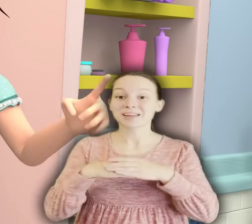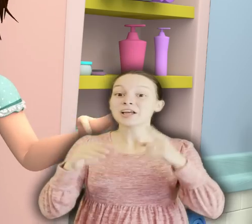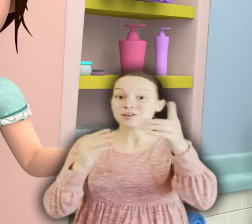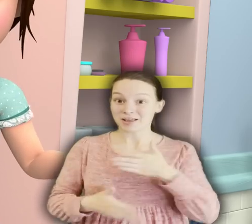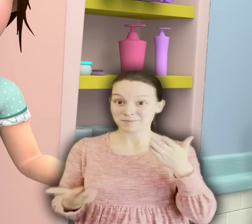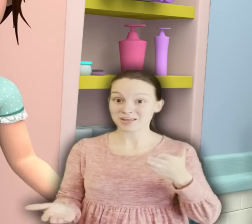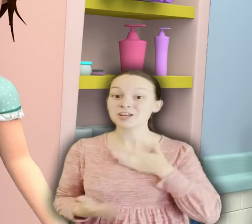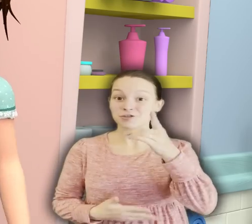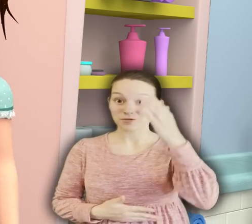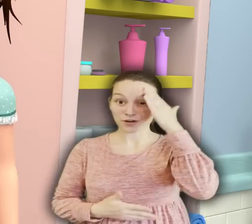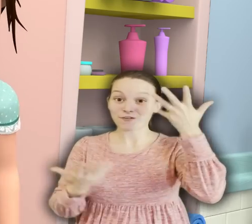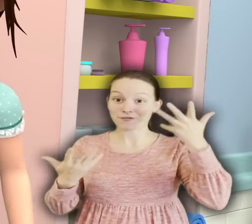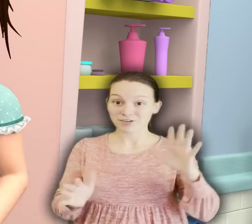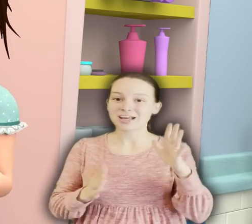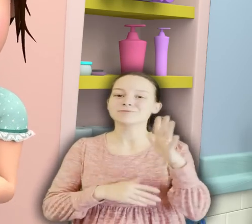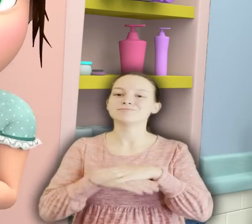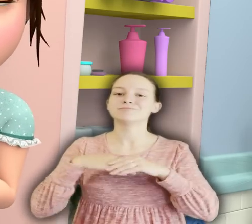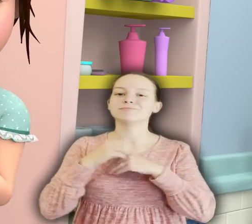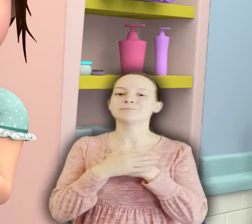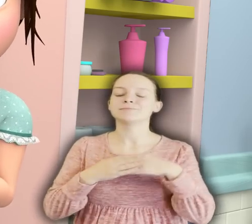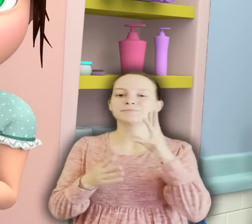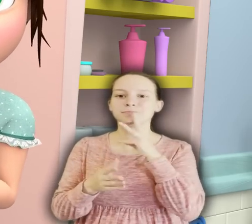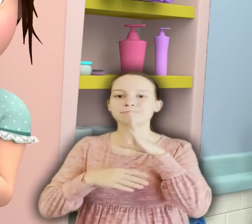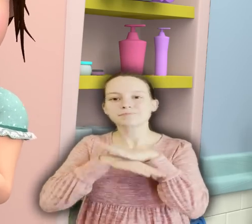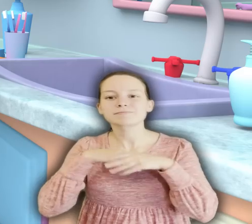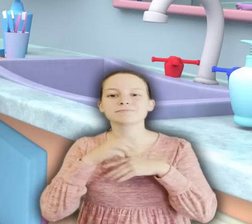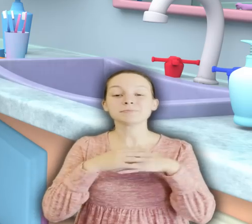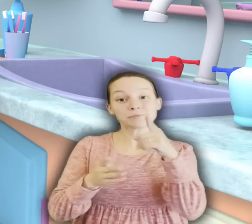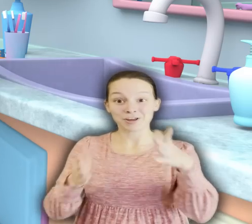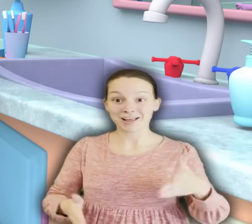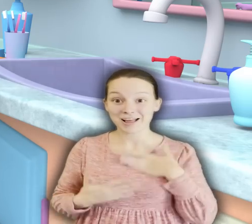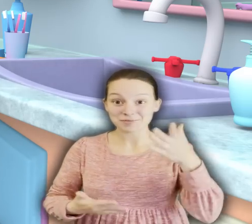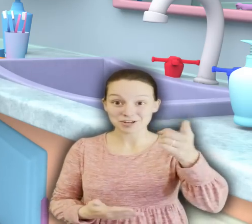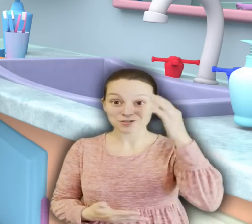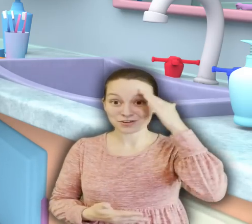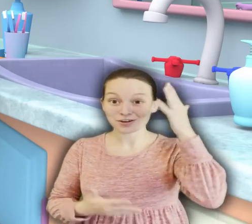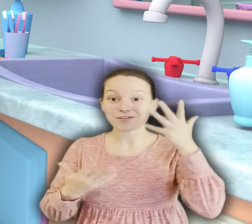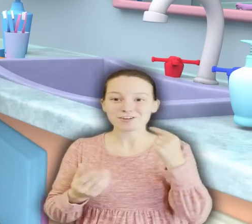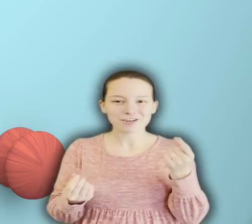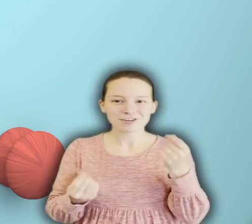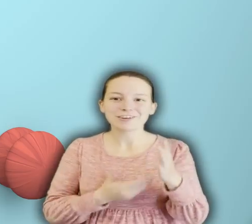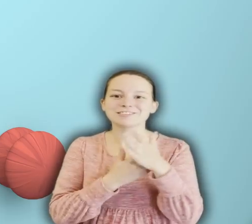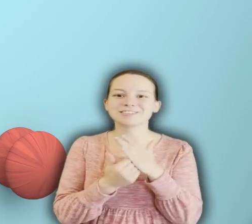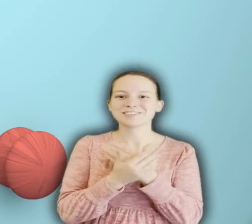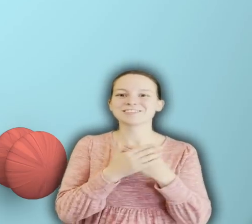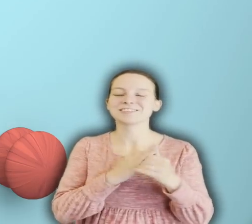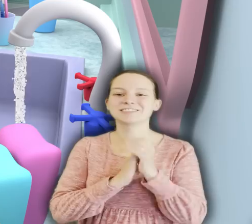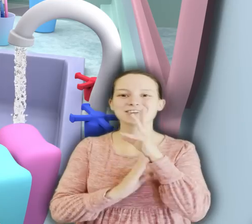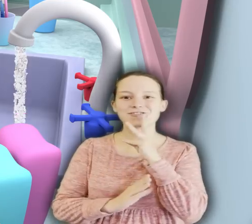if you're happy and you know it rinse it well if you're happy and you know it rinse it